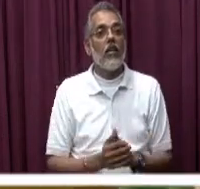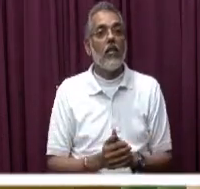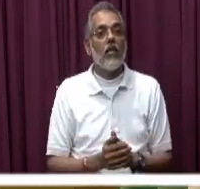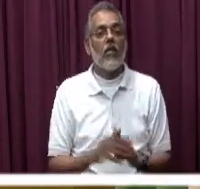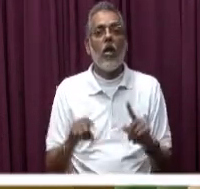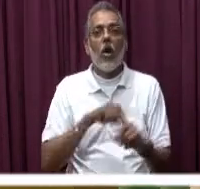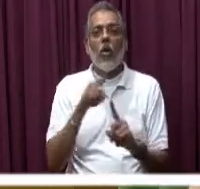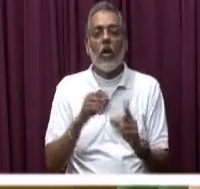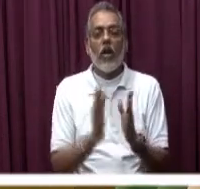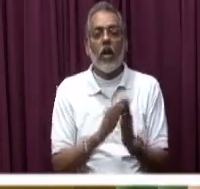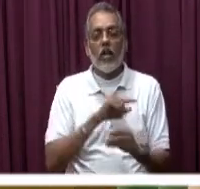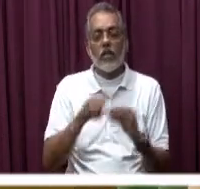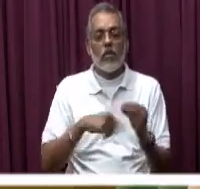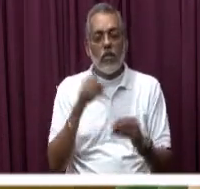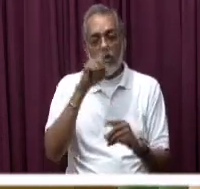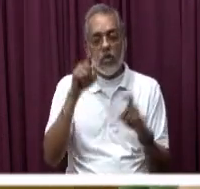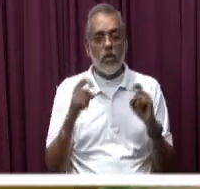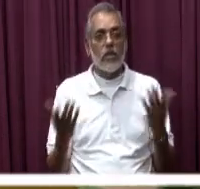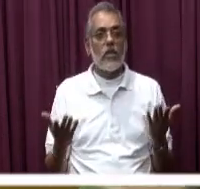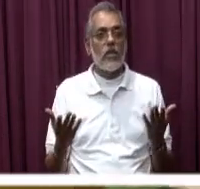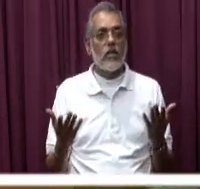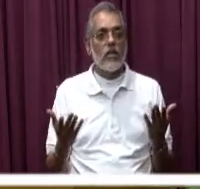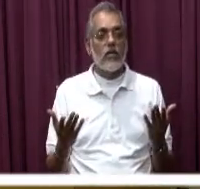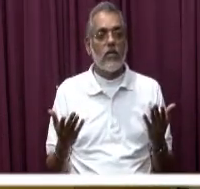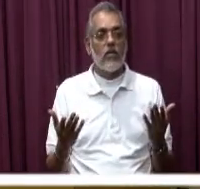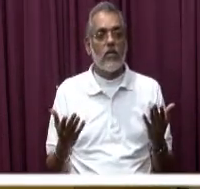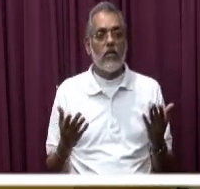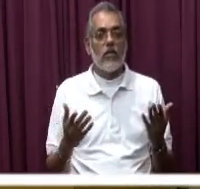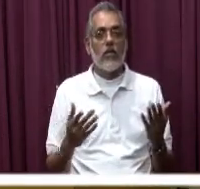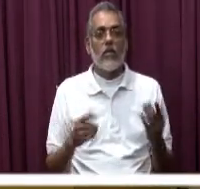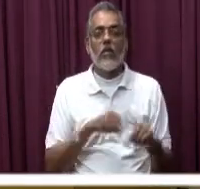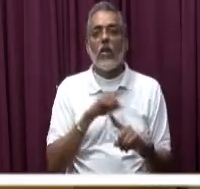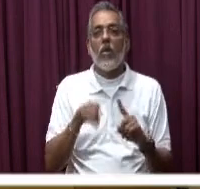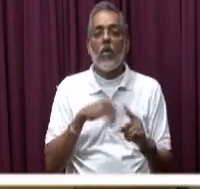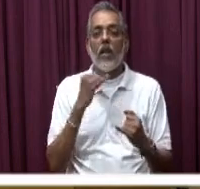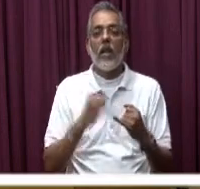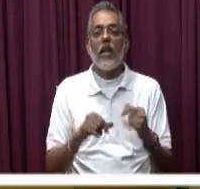you asked Mr. Google a question? Huh? When last?